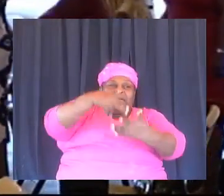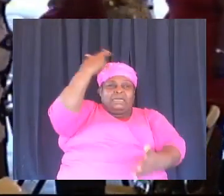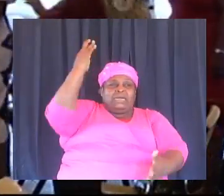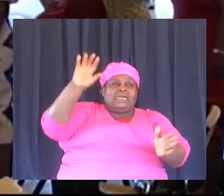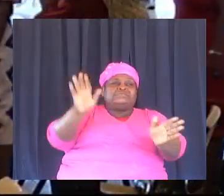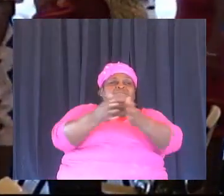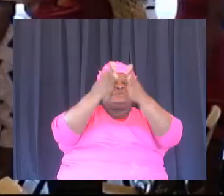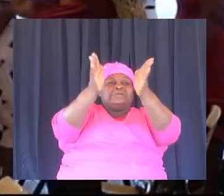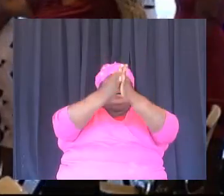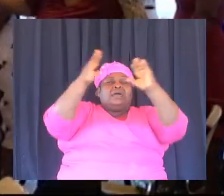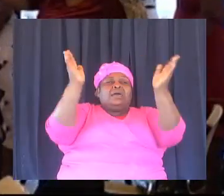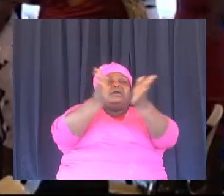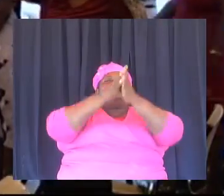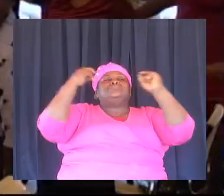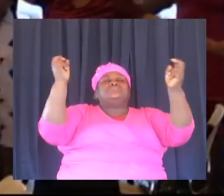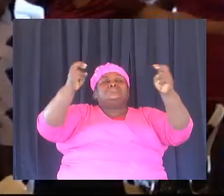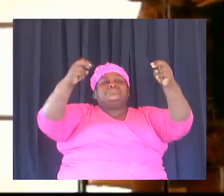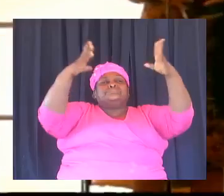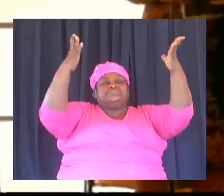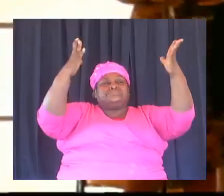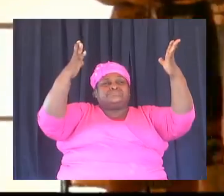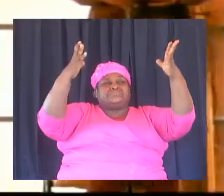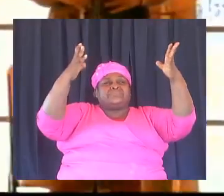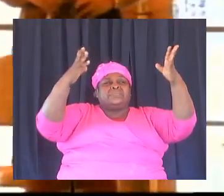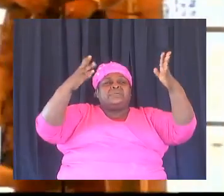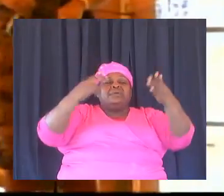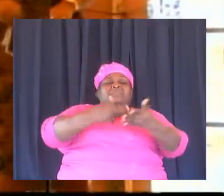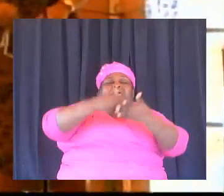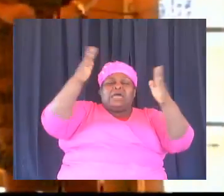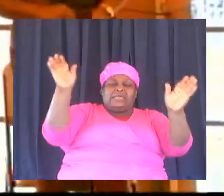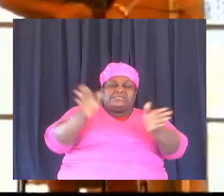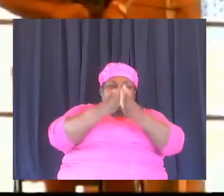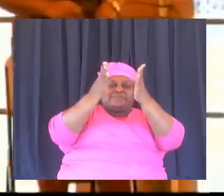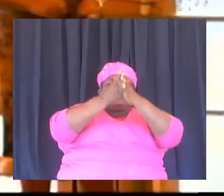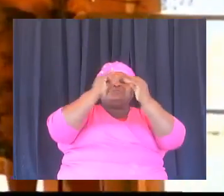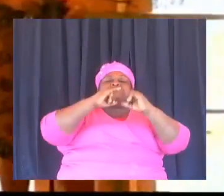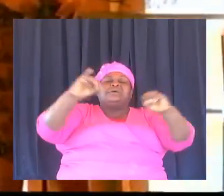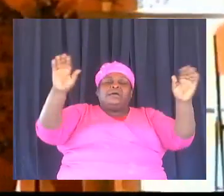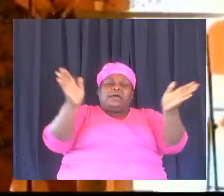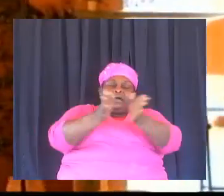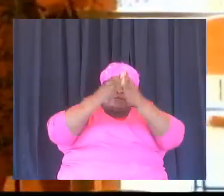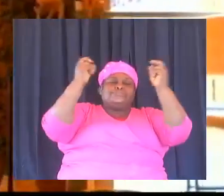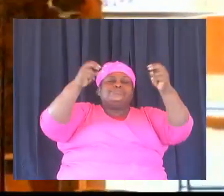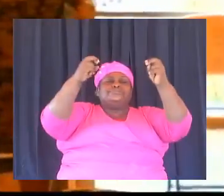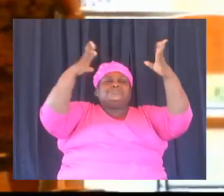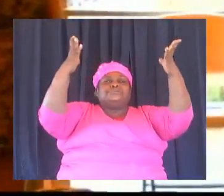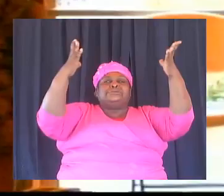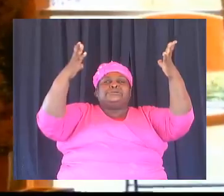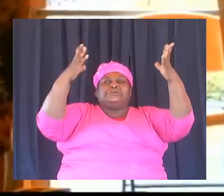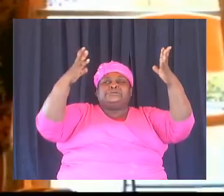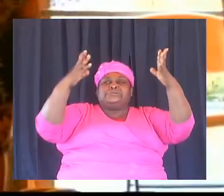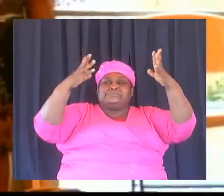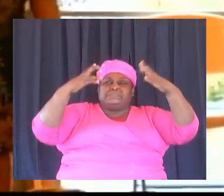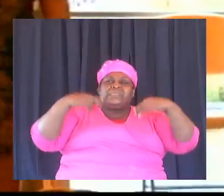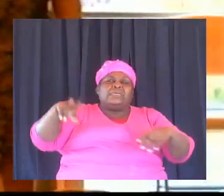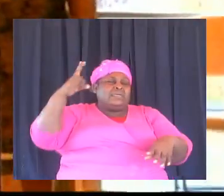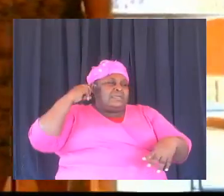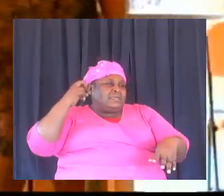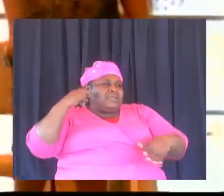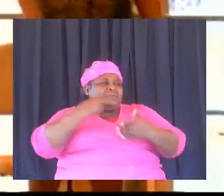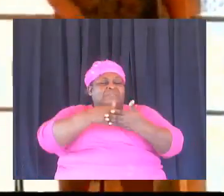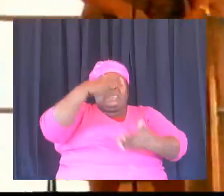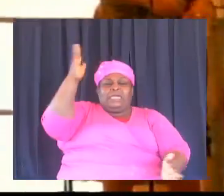praise this morning? What's the highest praise this morning? Let me hear it one